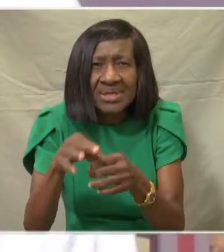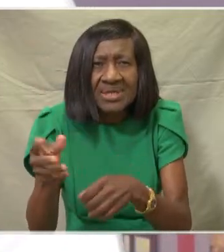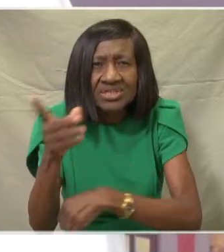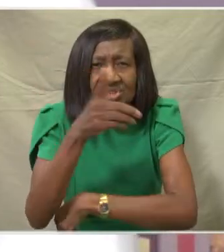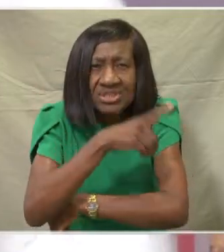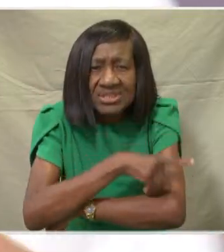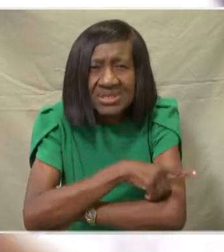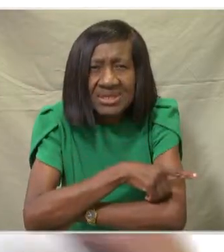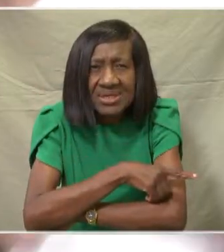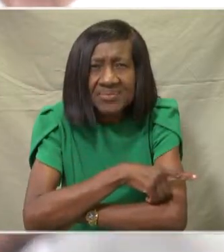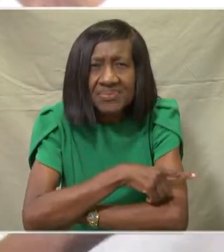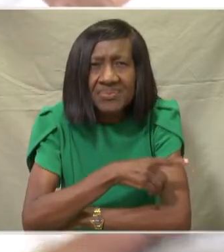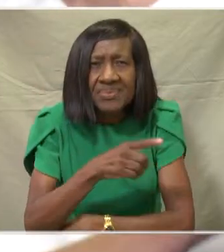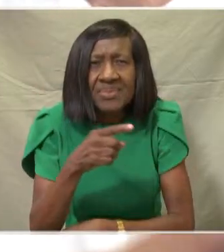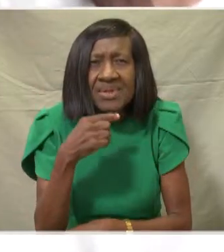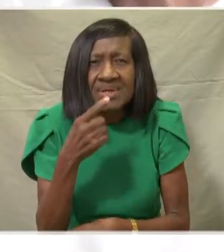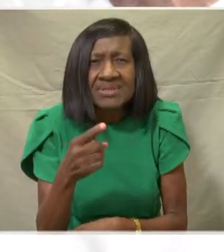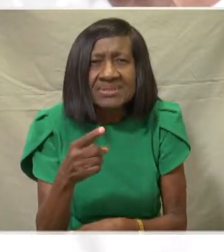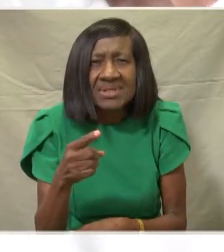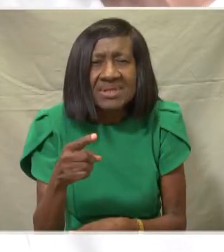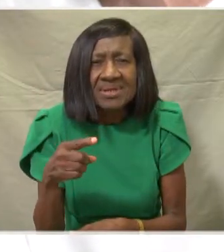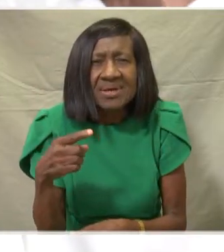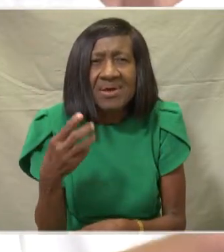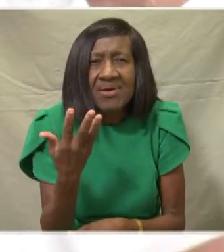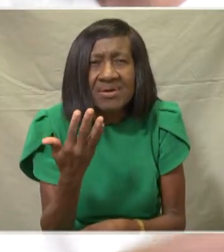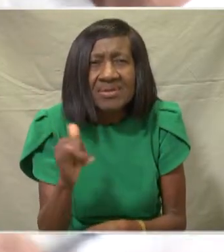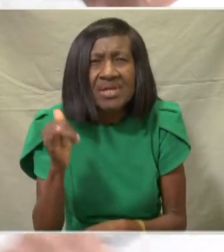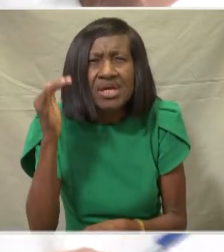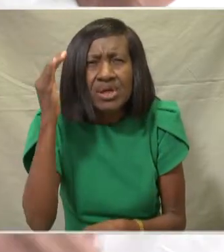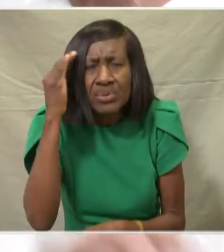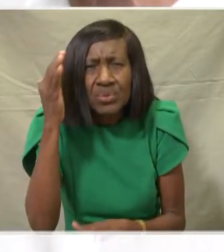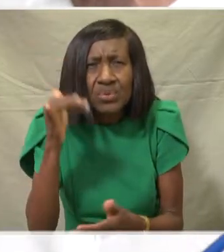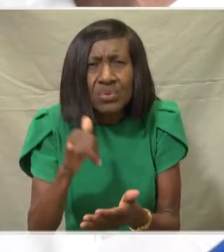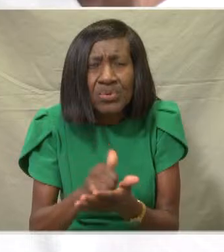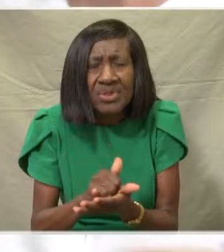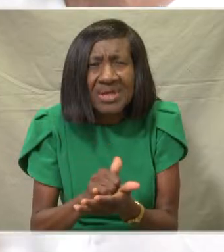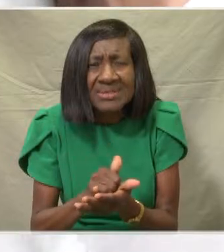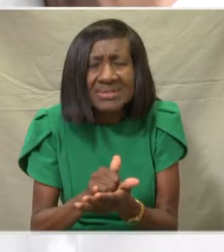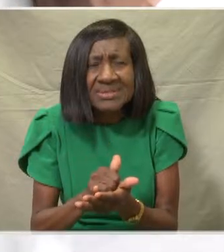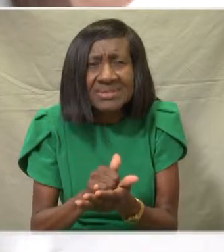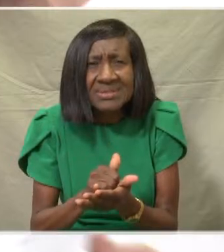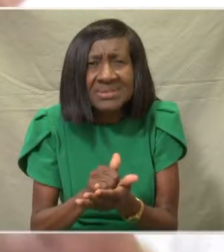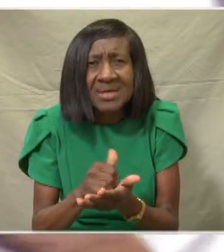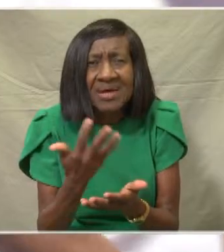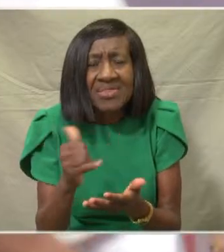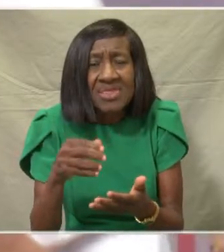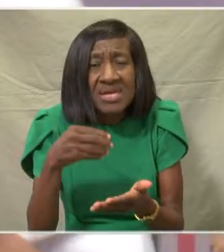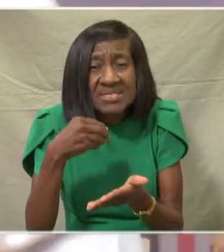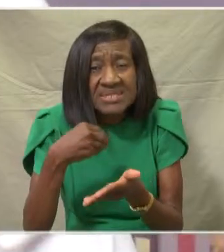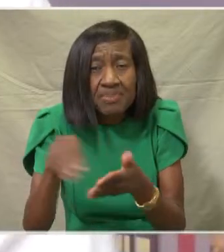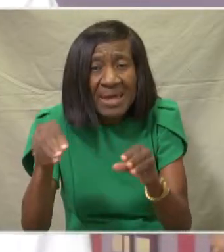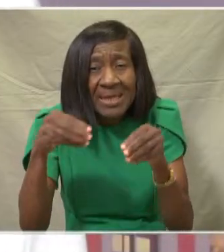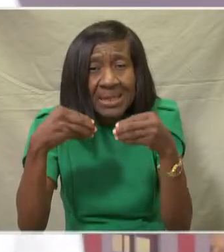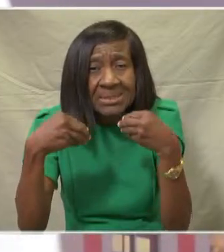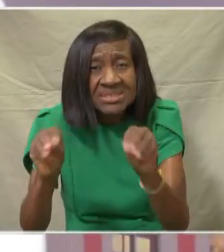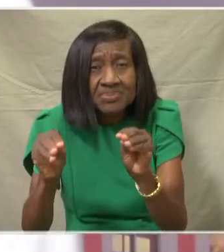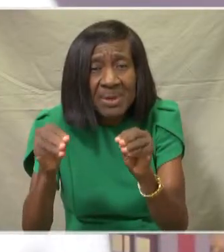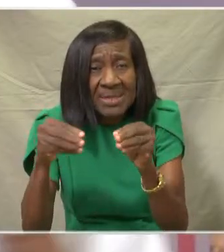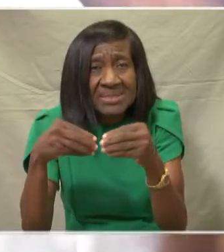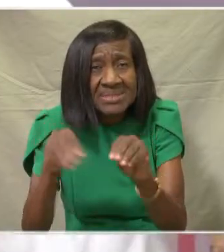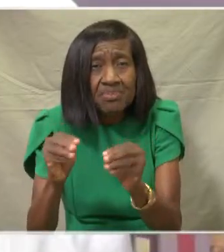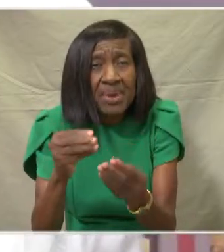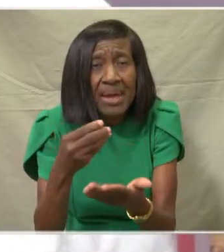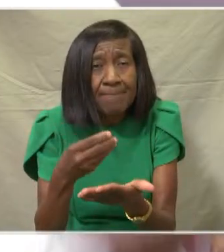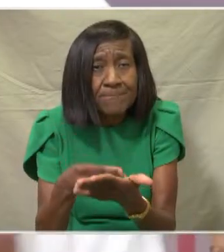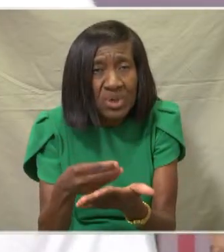that period, whereas we are all very much aware of the fact that they spend money before that, because they spend money with us before that. Do you understand what I